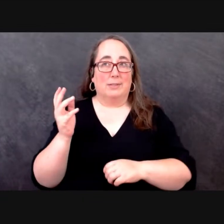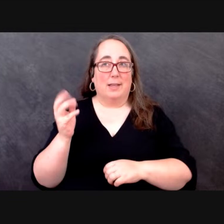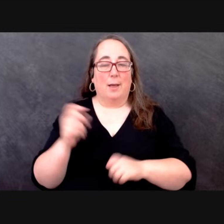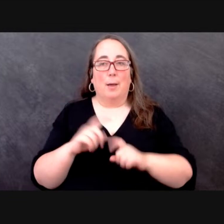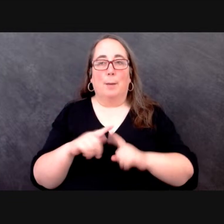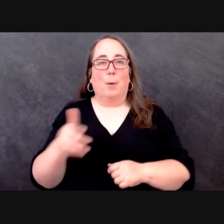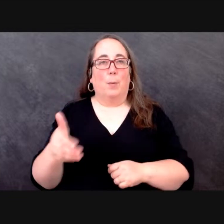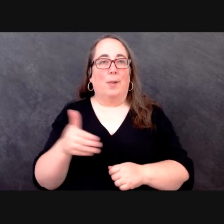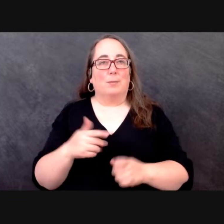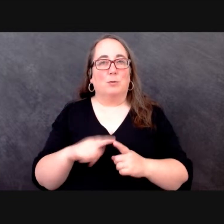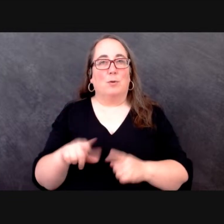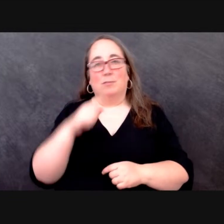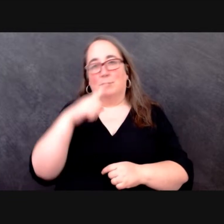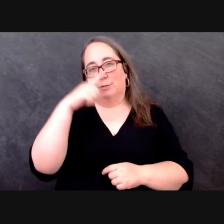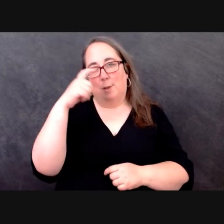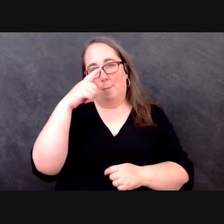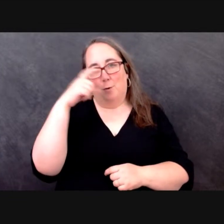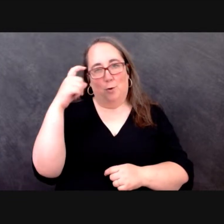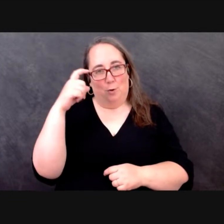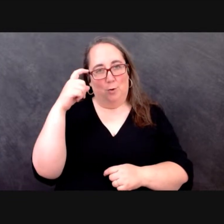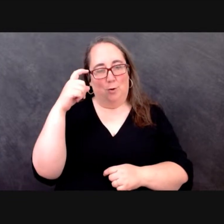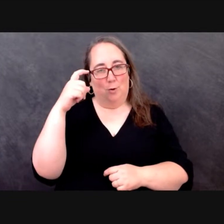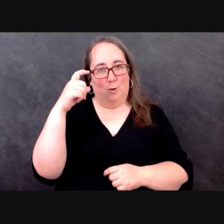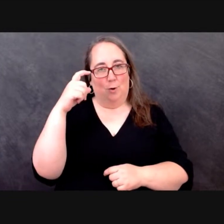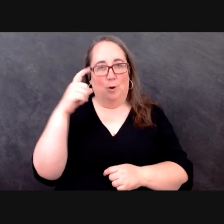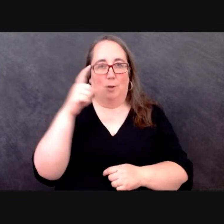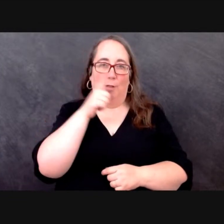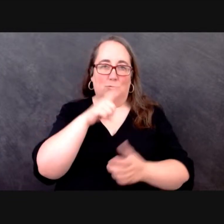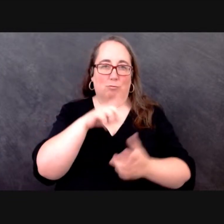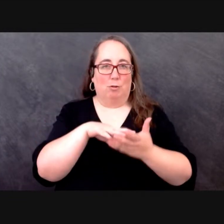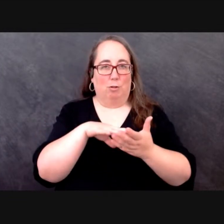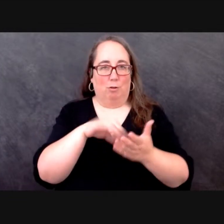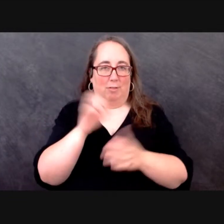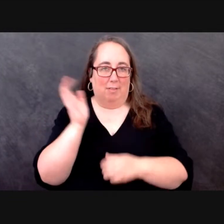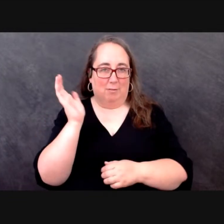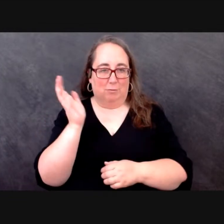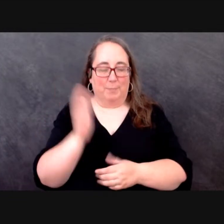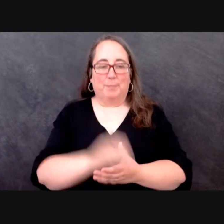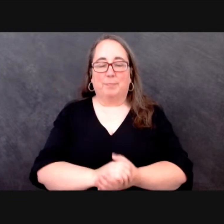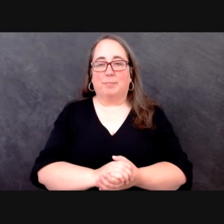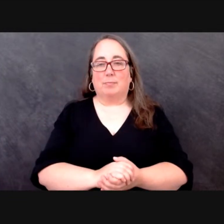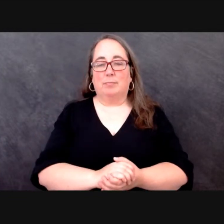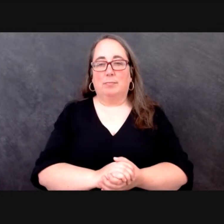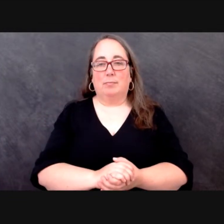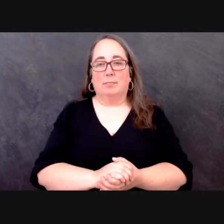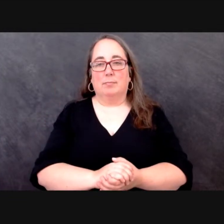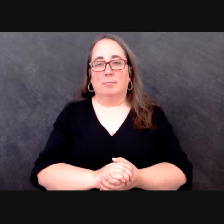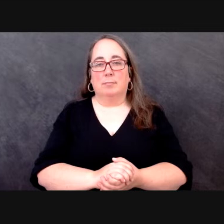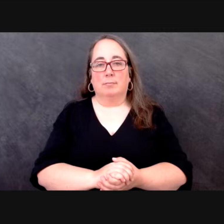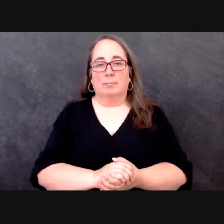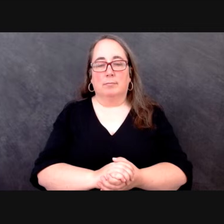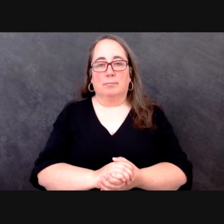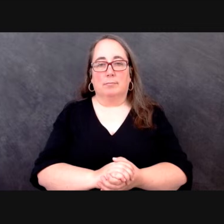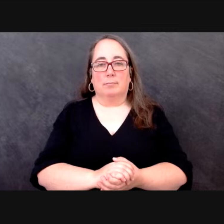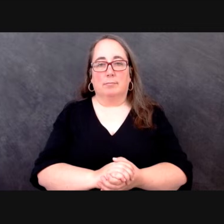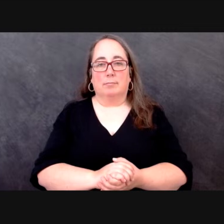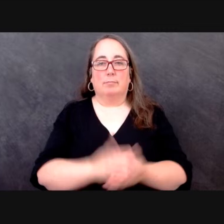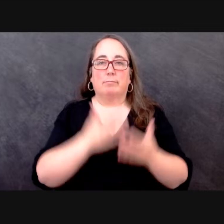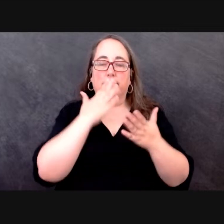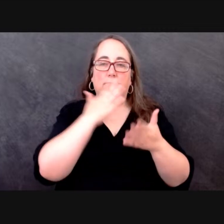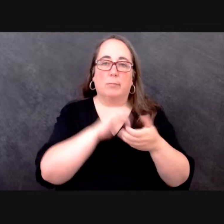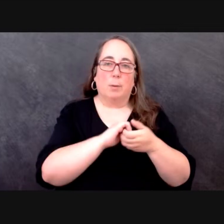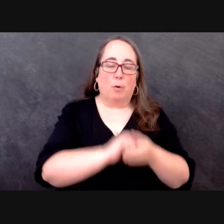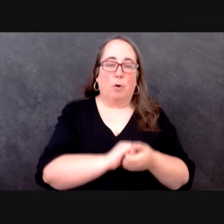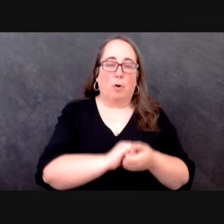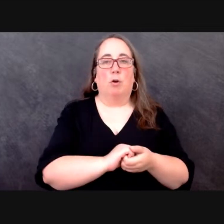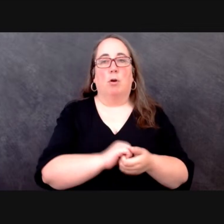another summer edition of our monthly Lunch and Learn lectures. We'd like to thank again our partners, the